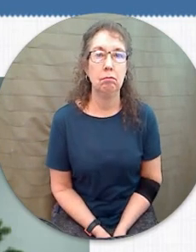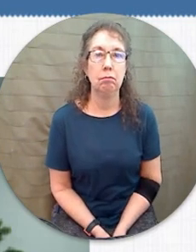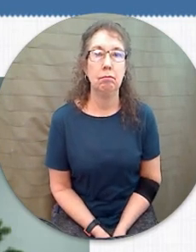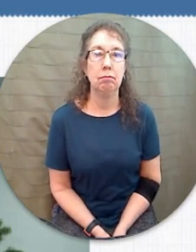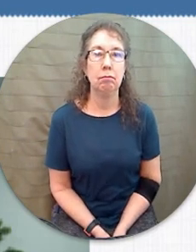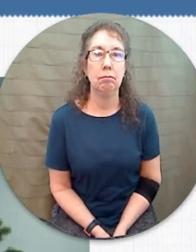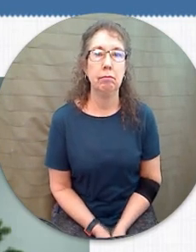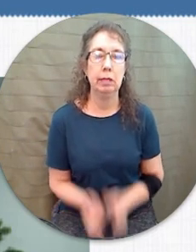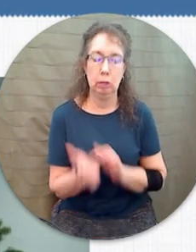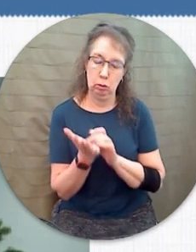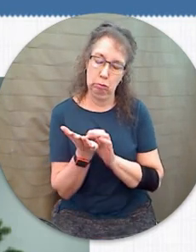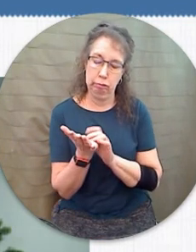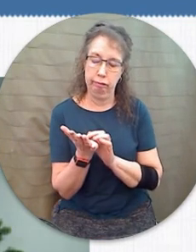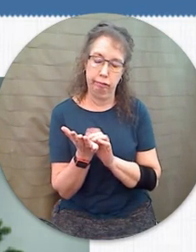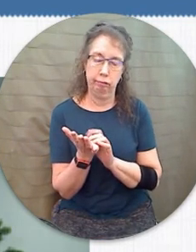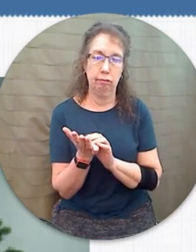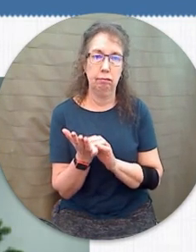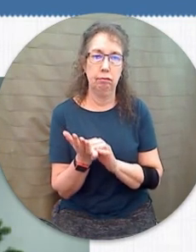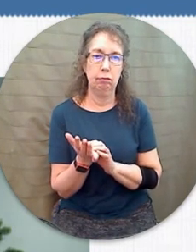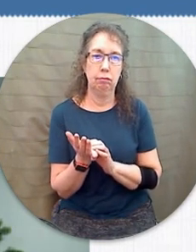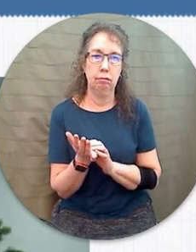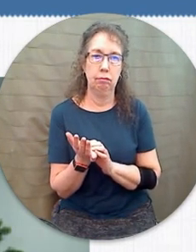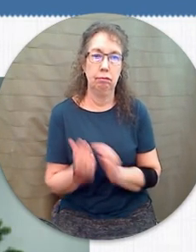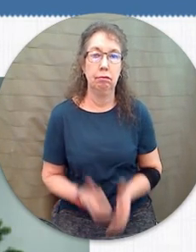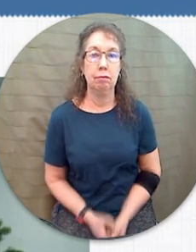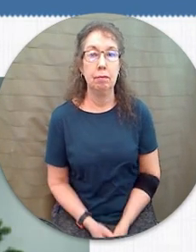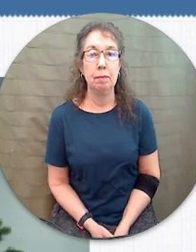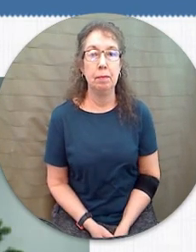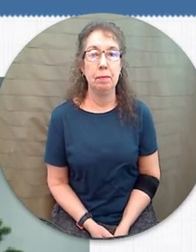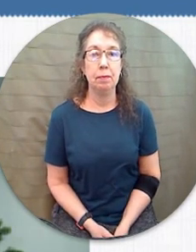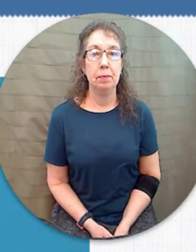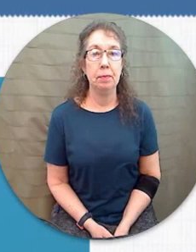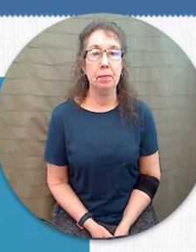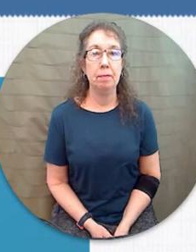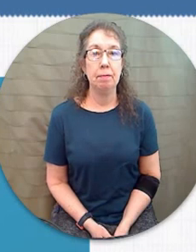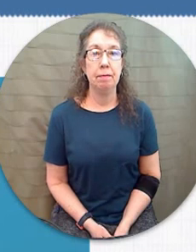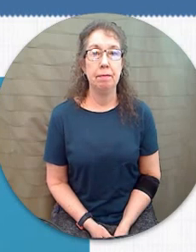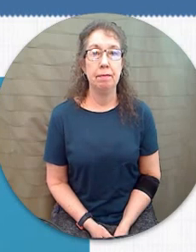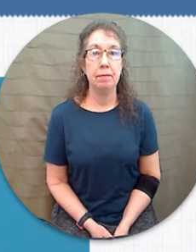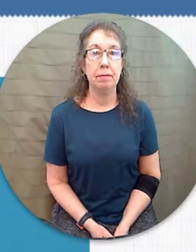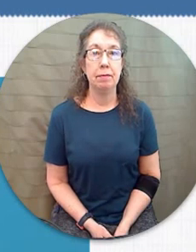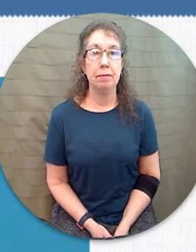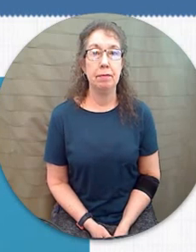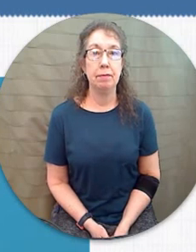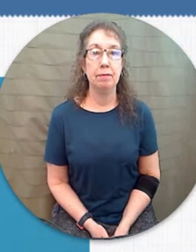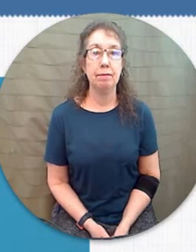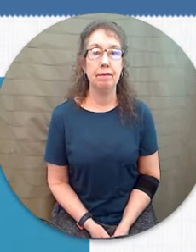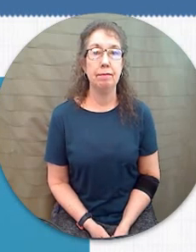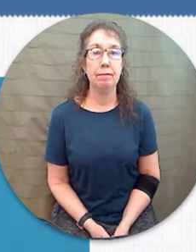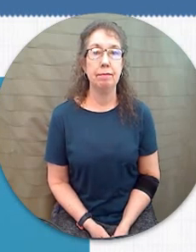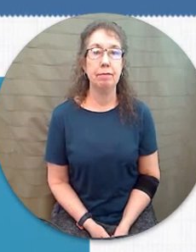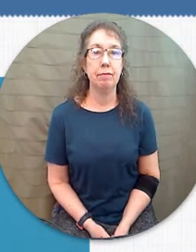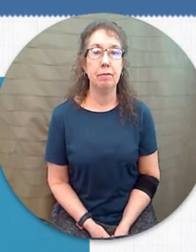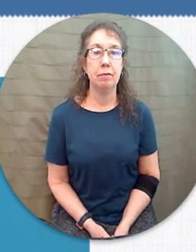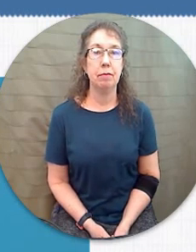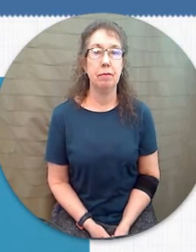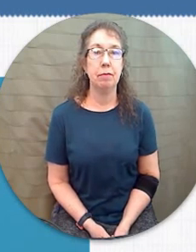Bear with me just a second. All right. Here we go. So let's go for it.